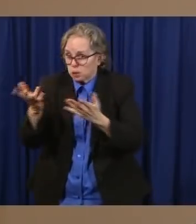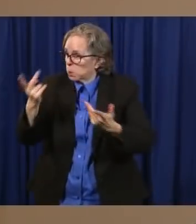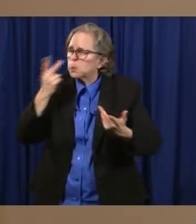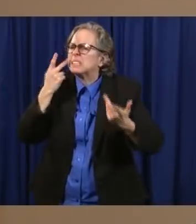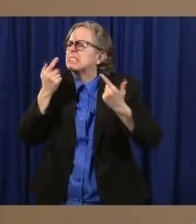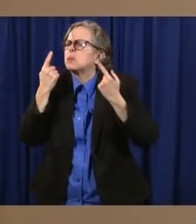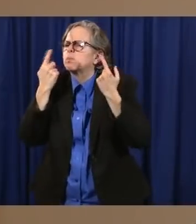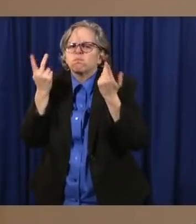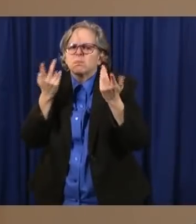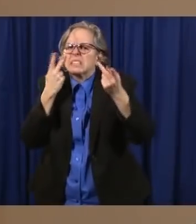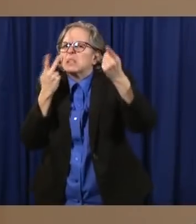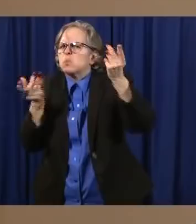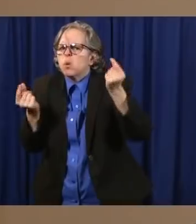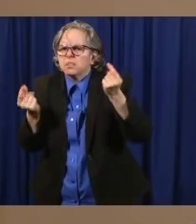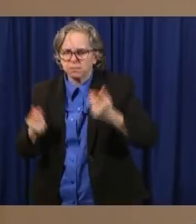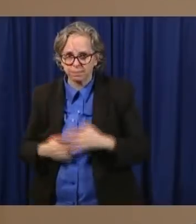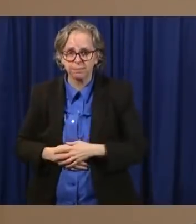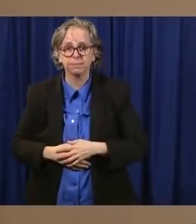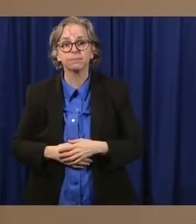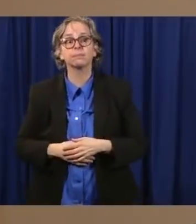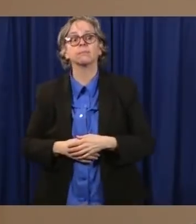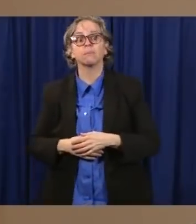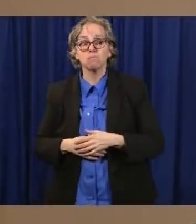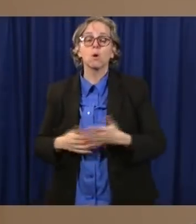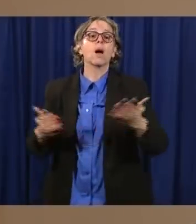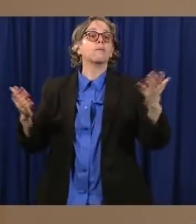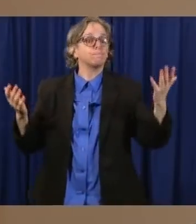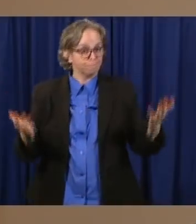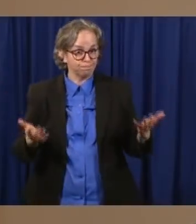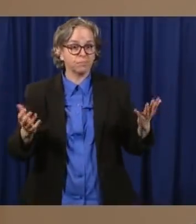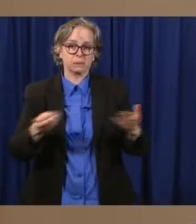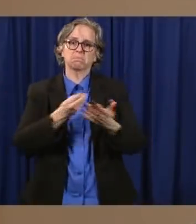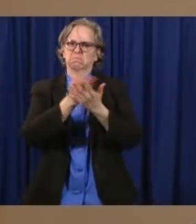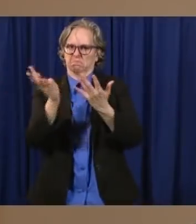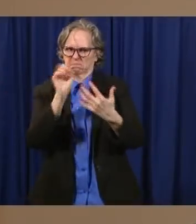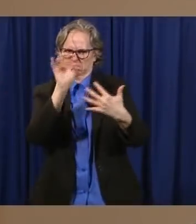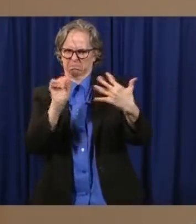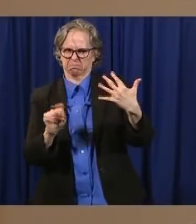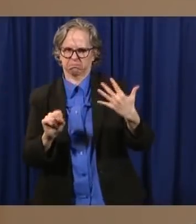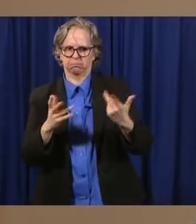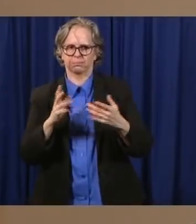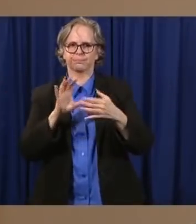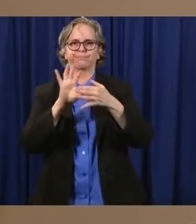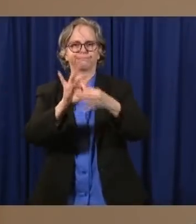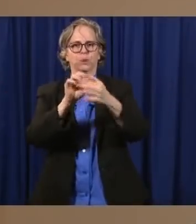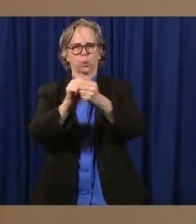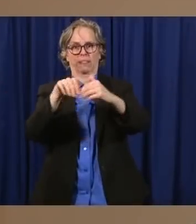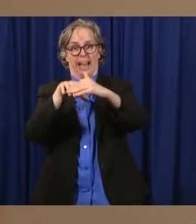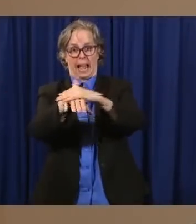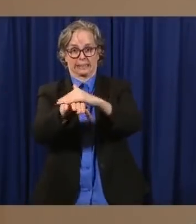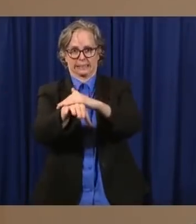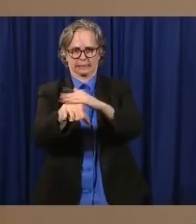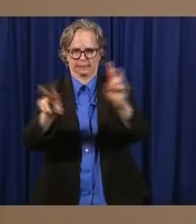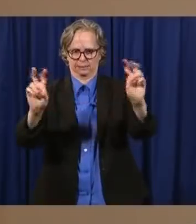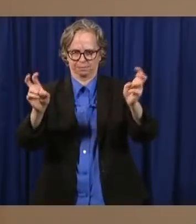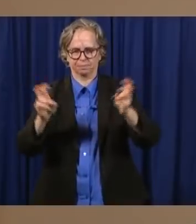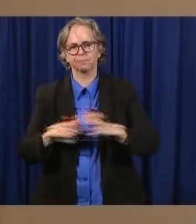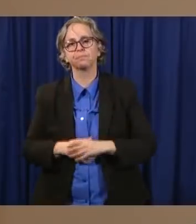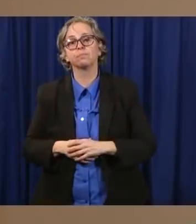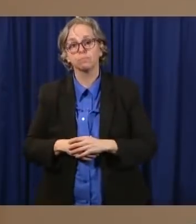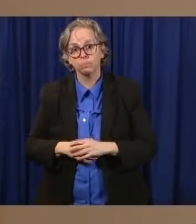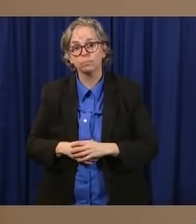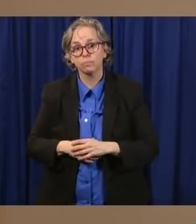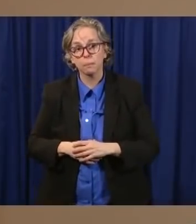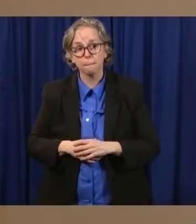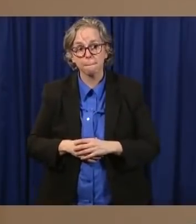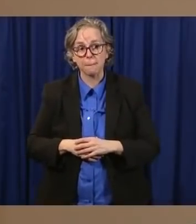Toledo? Well, a couple things there. The first thing is about access, and we're using a lot of